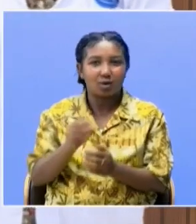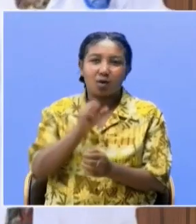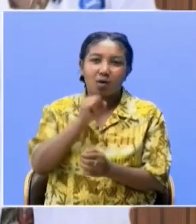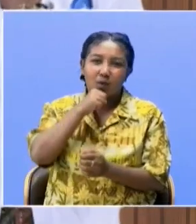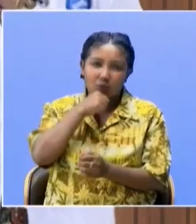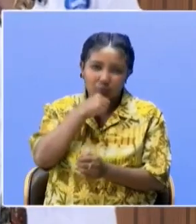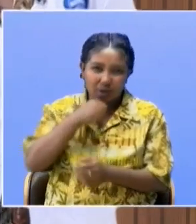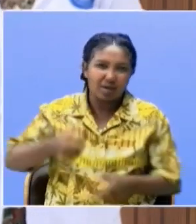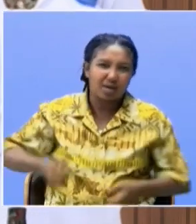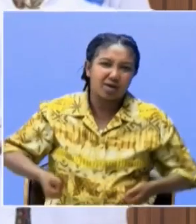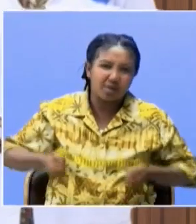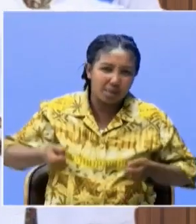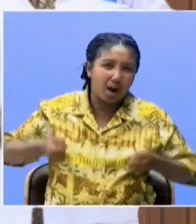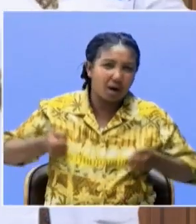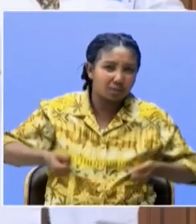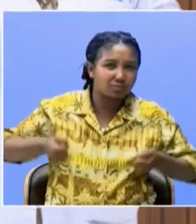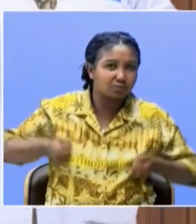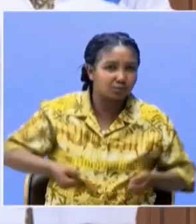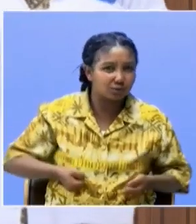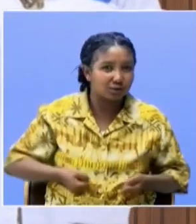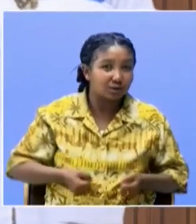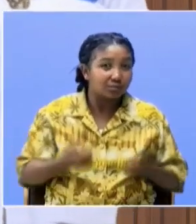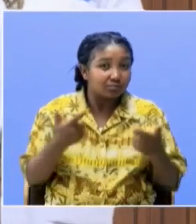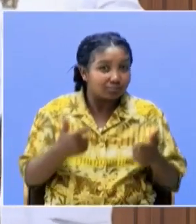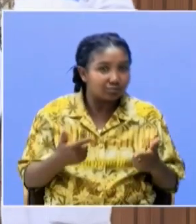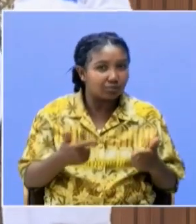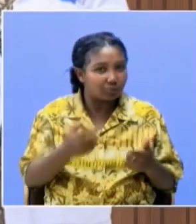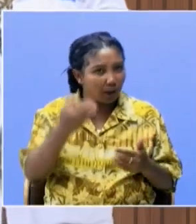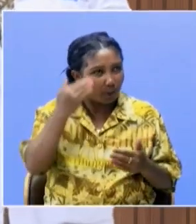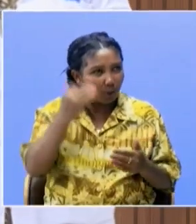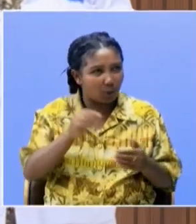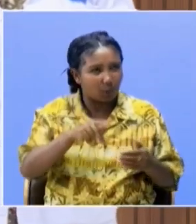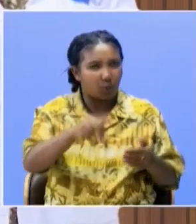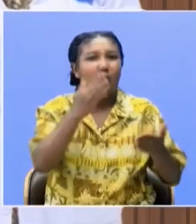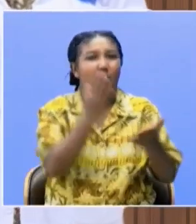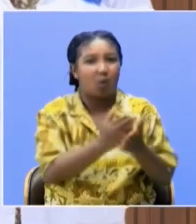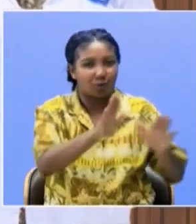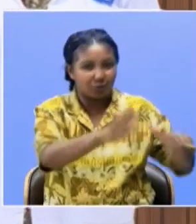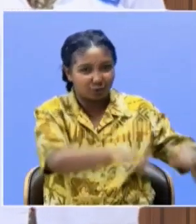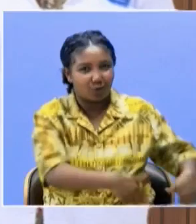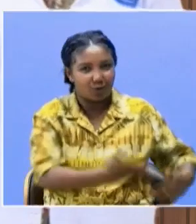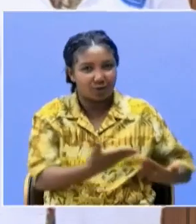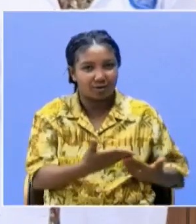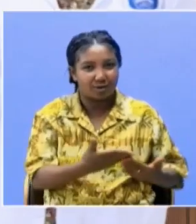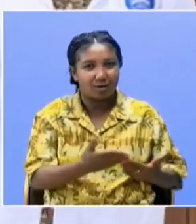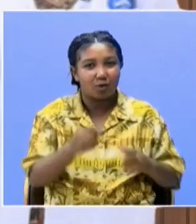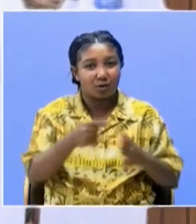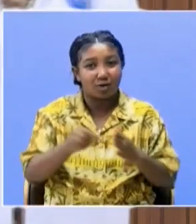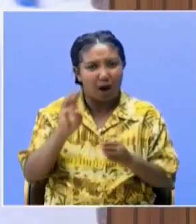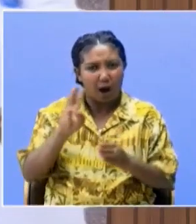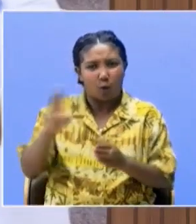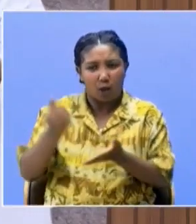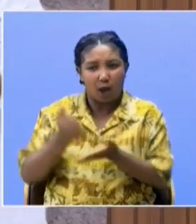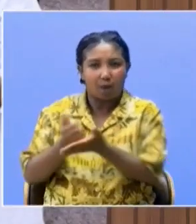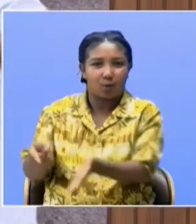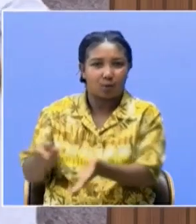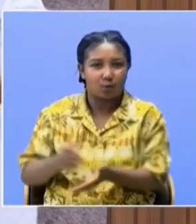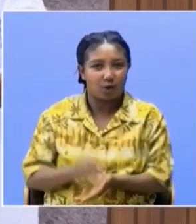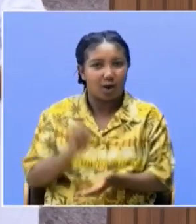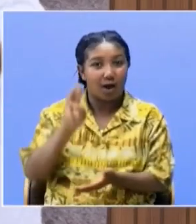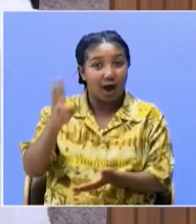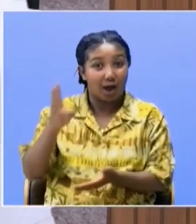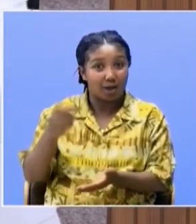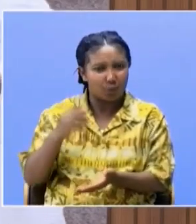woman carrying a bag. Then suddenly you just change your mind, and what do you say? I will help you. I